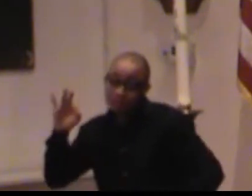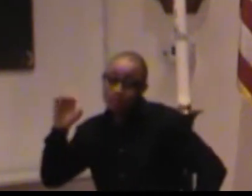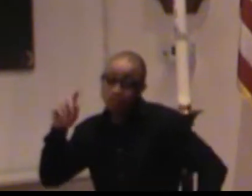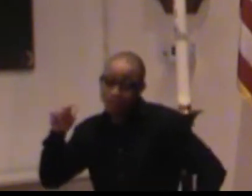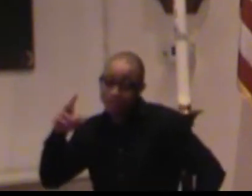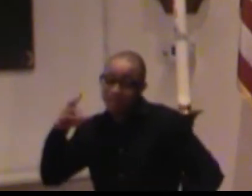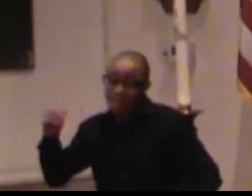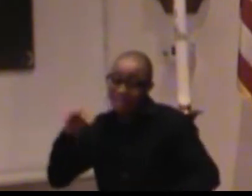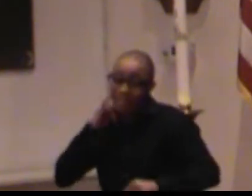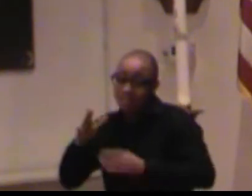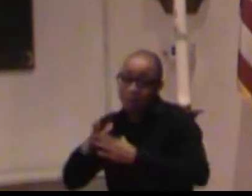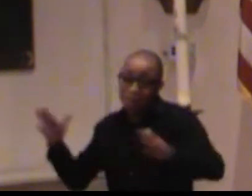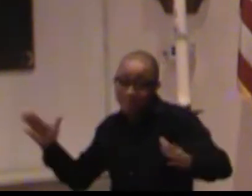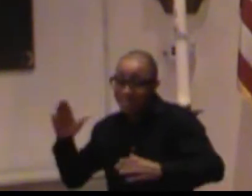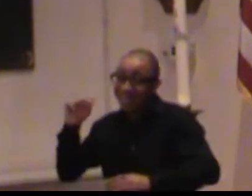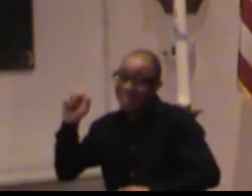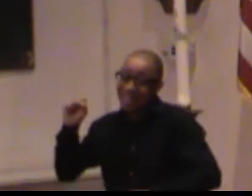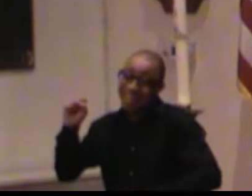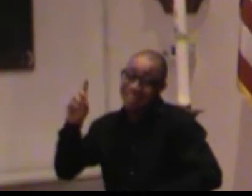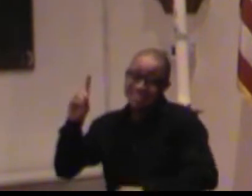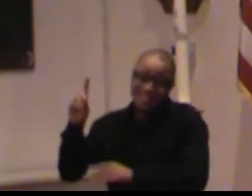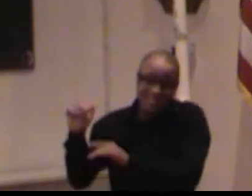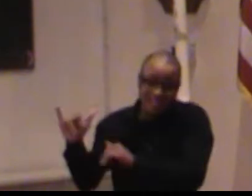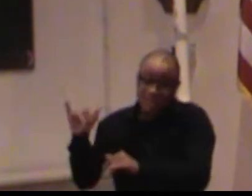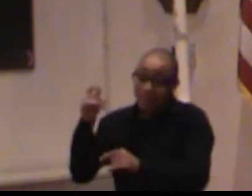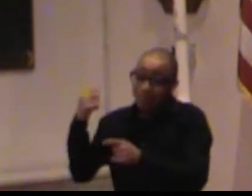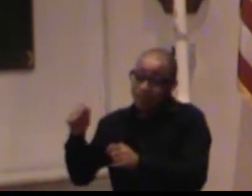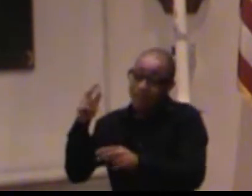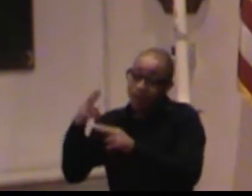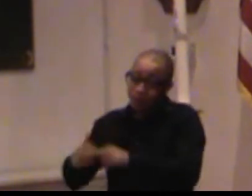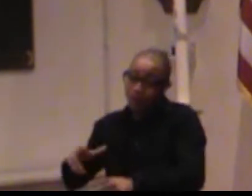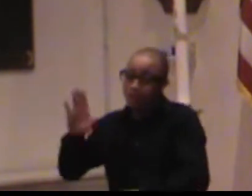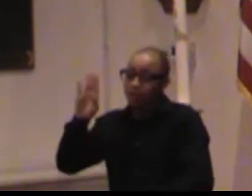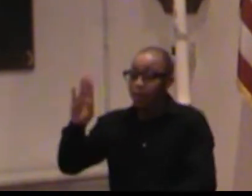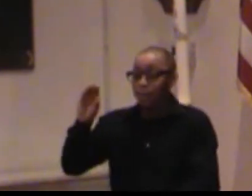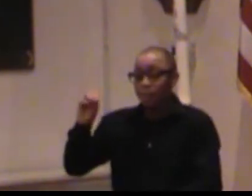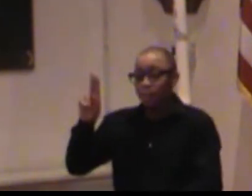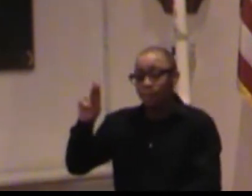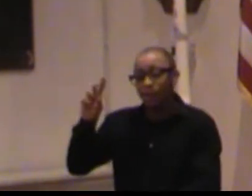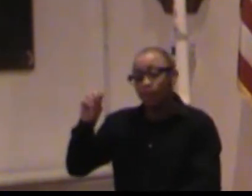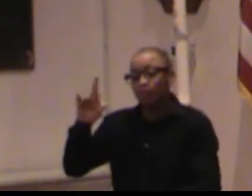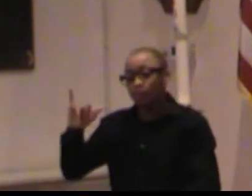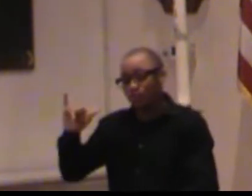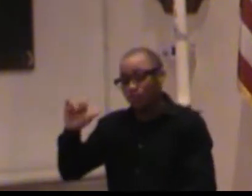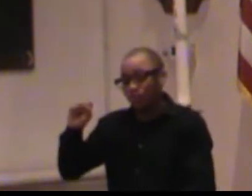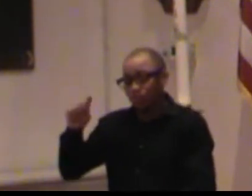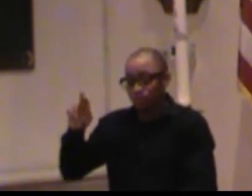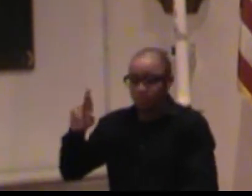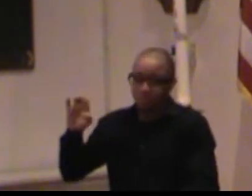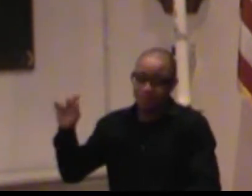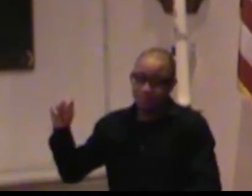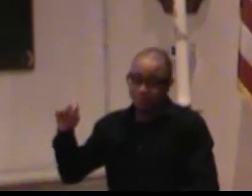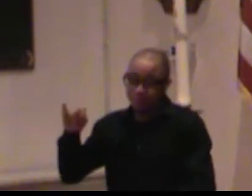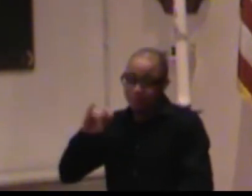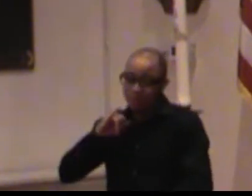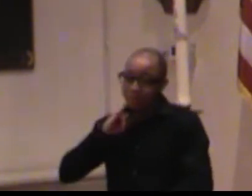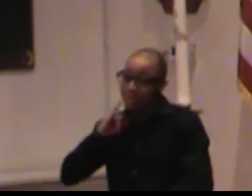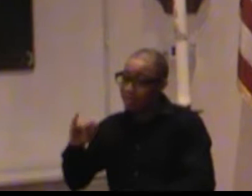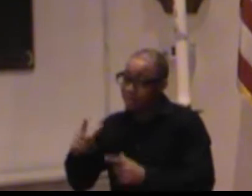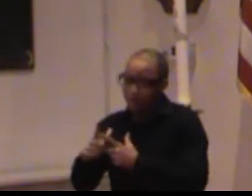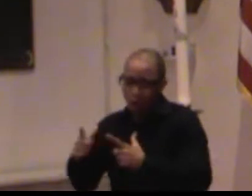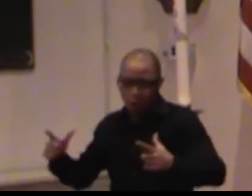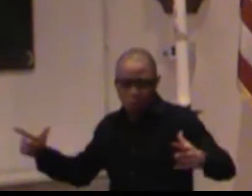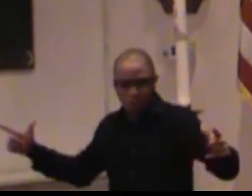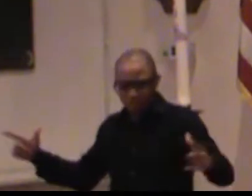biggest day. So they called that street Boundary Street because they were sure that at its